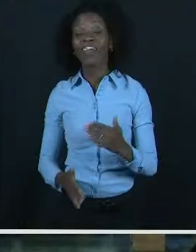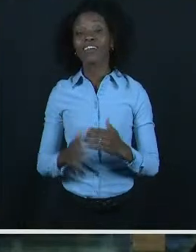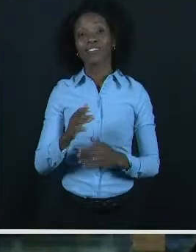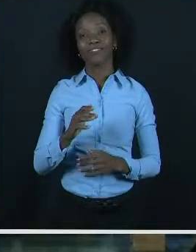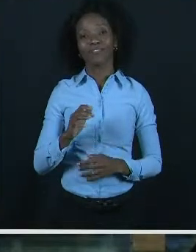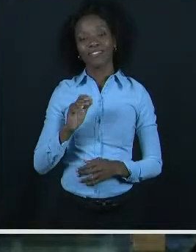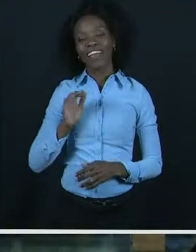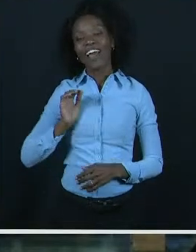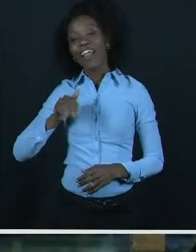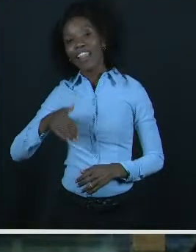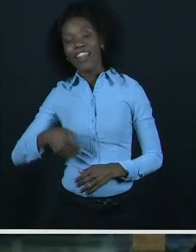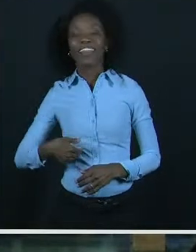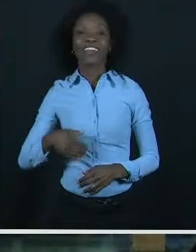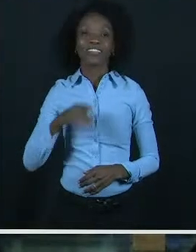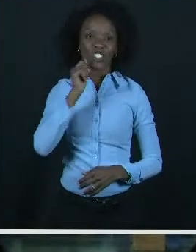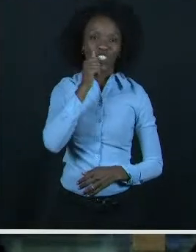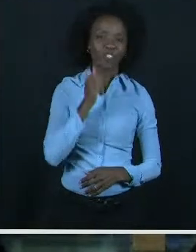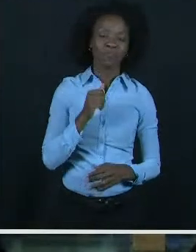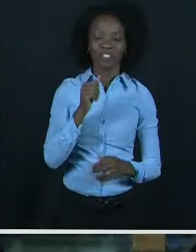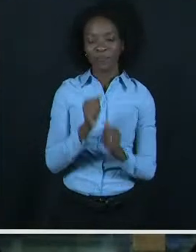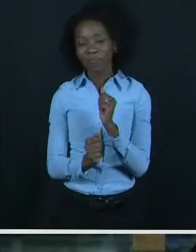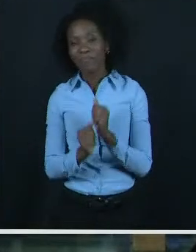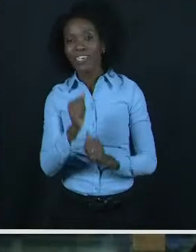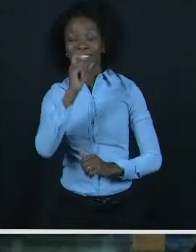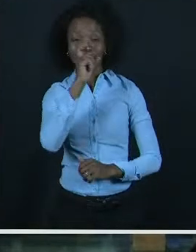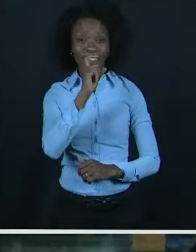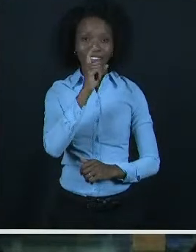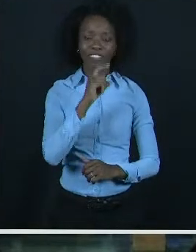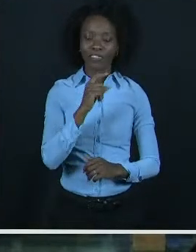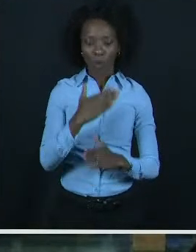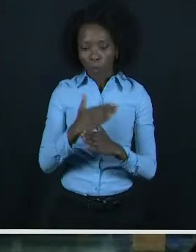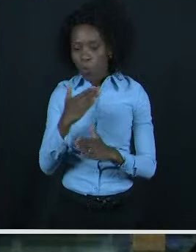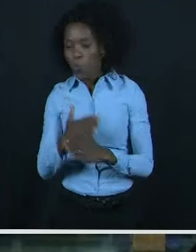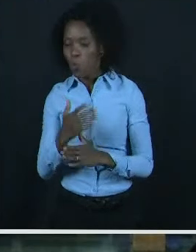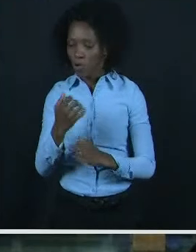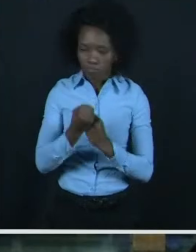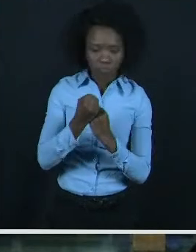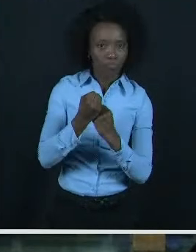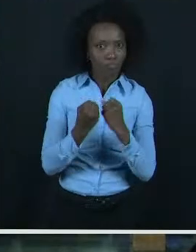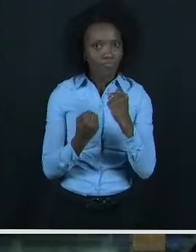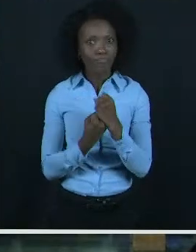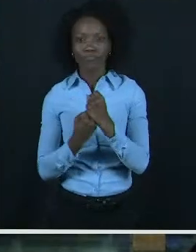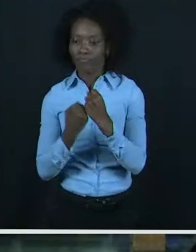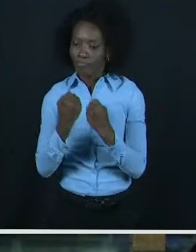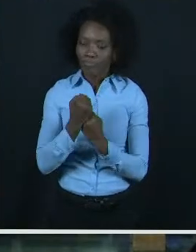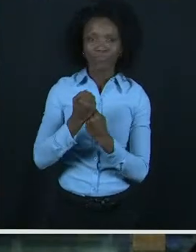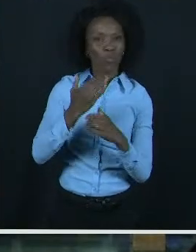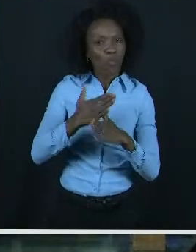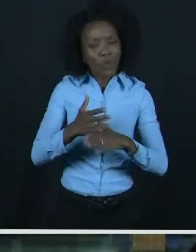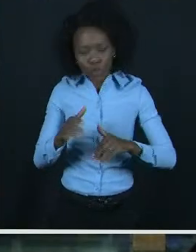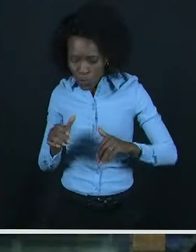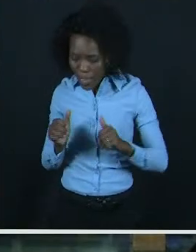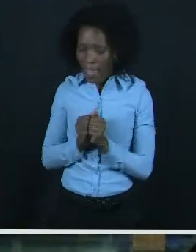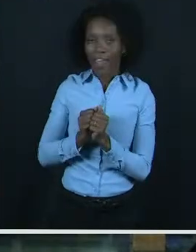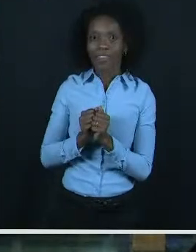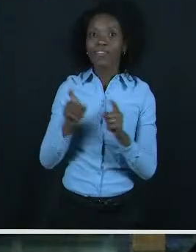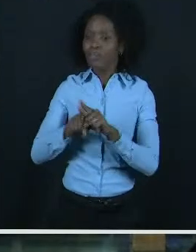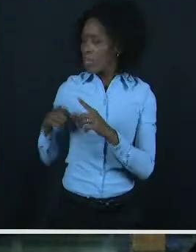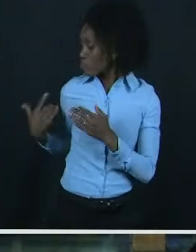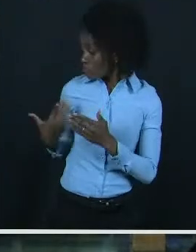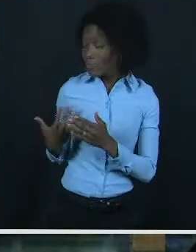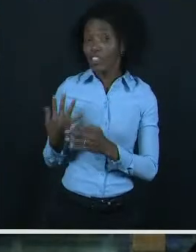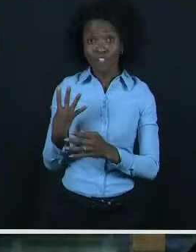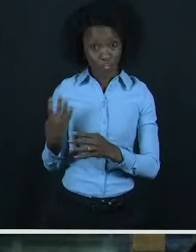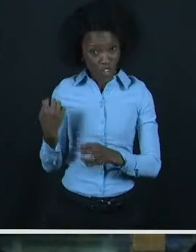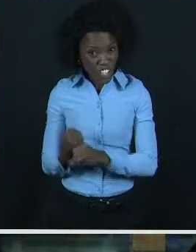and sisters, working together as we have done over these last 4 years, I have no